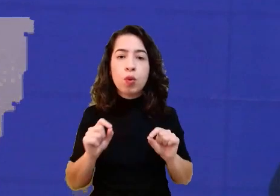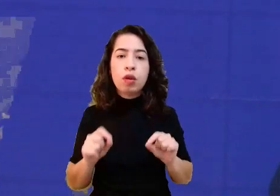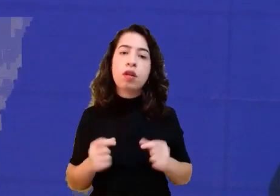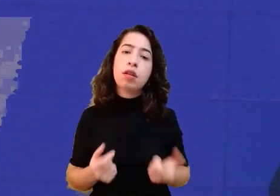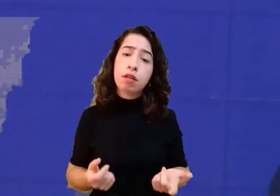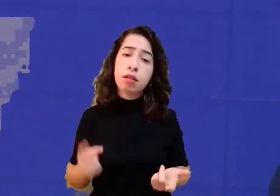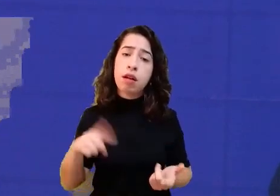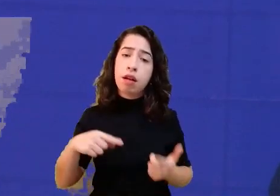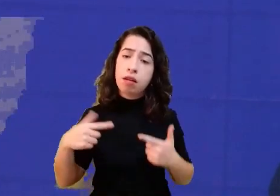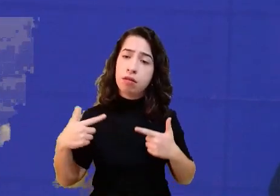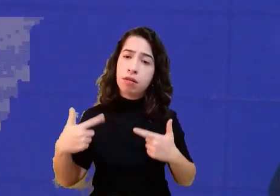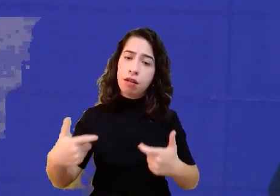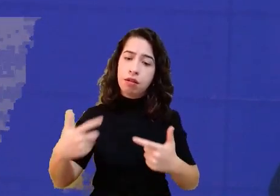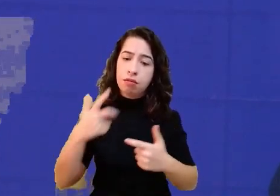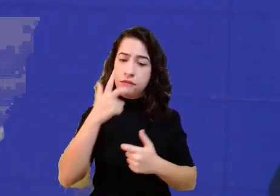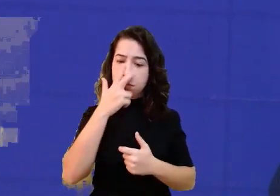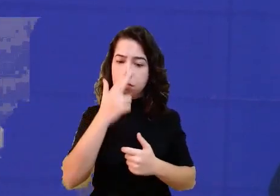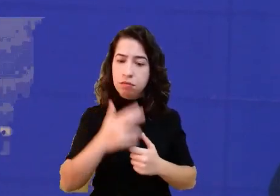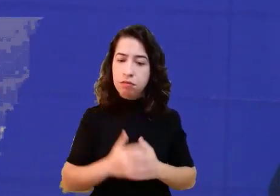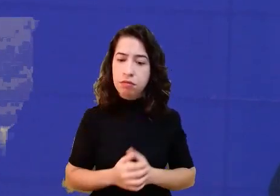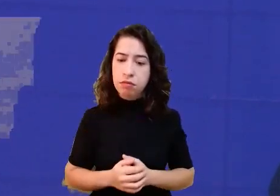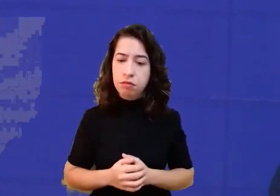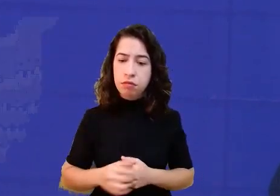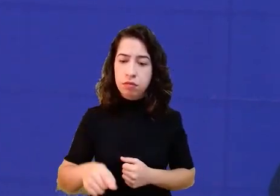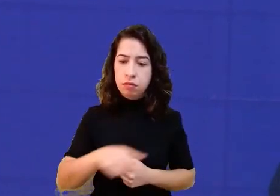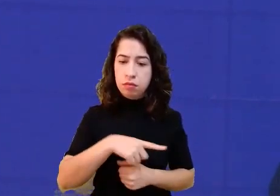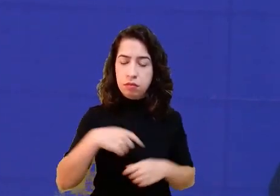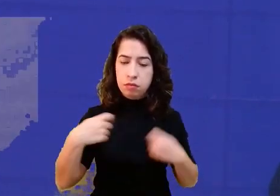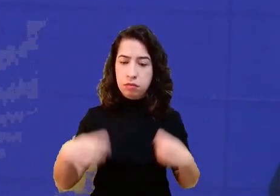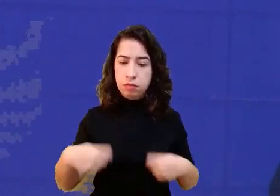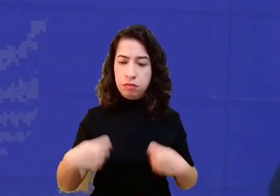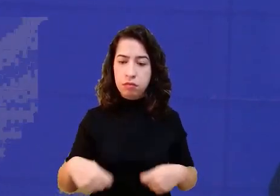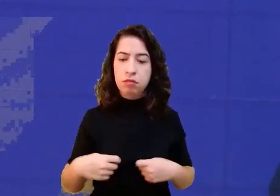what keeps you awake at night? And this is it for me.